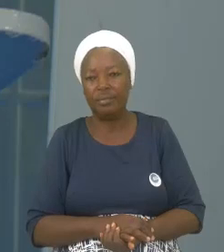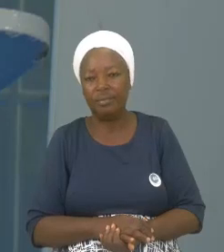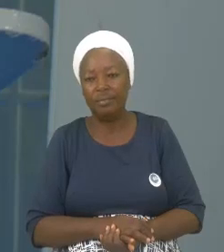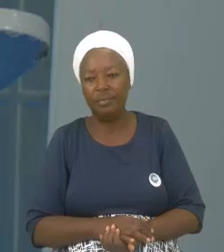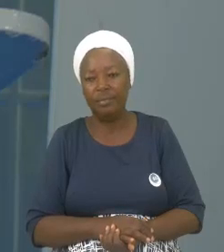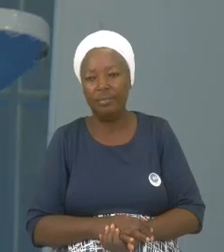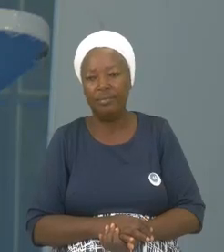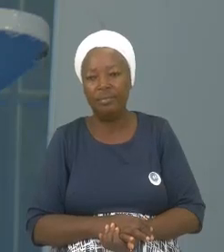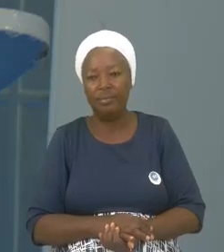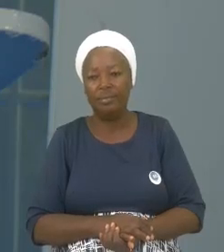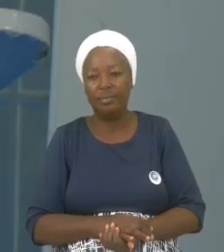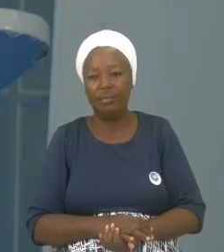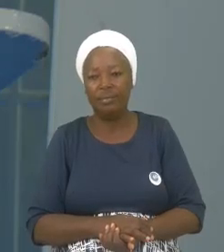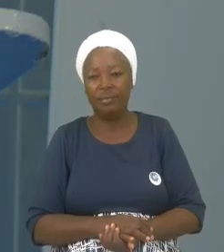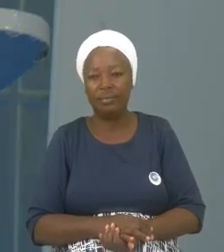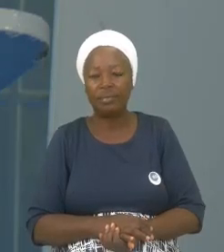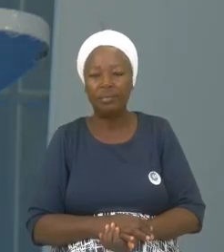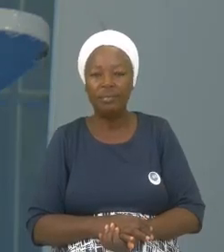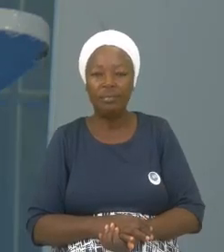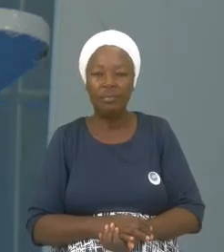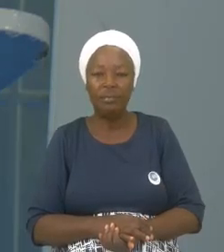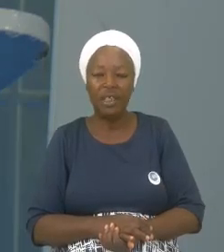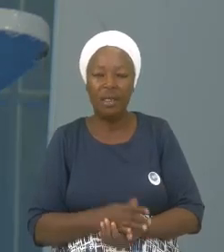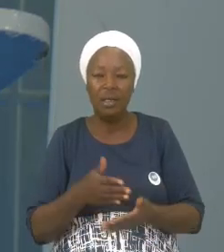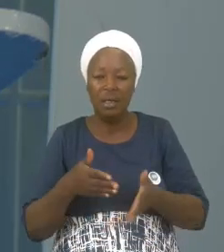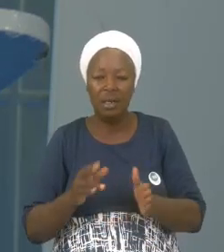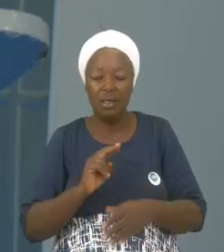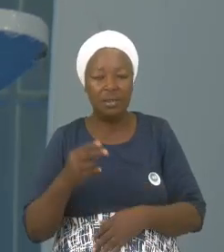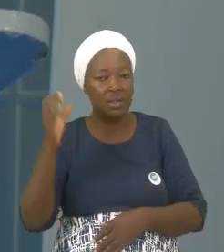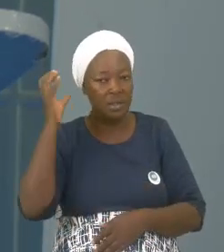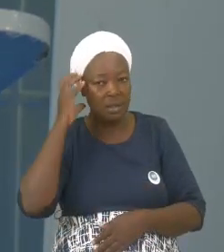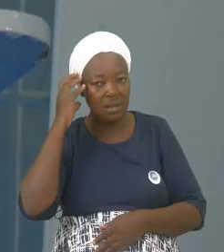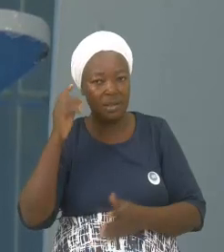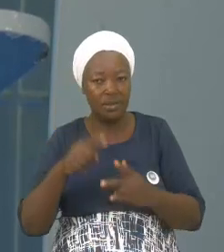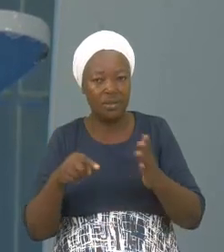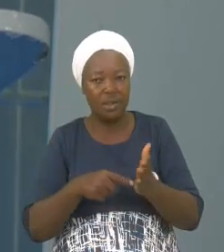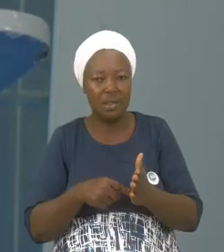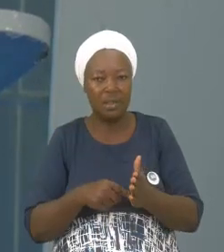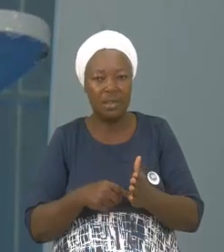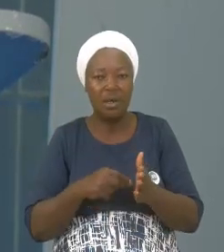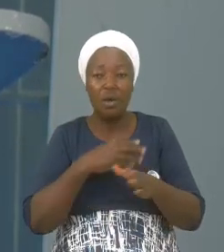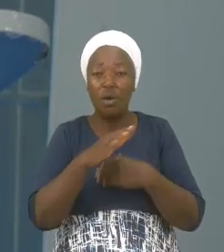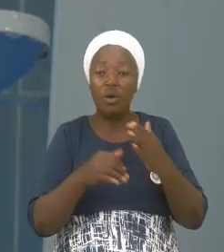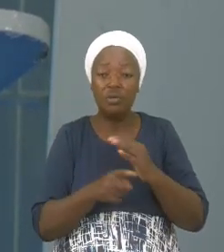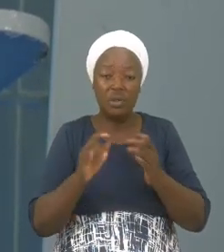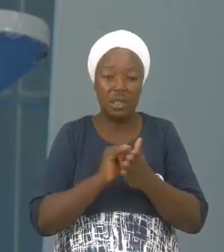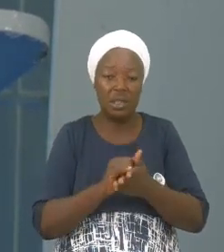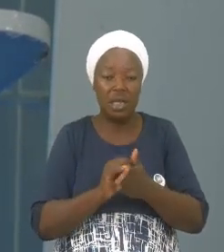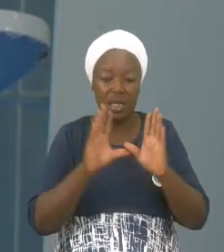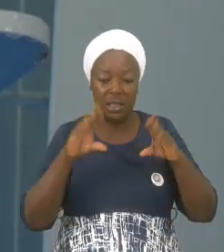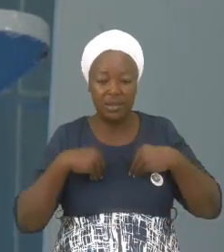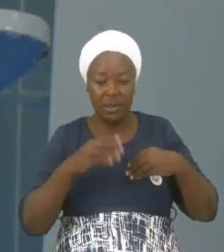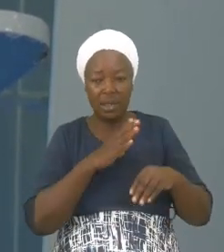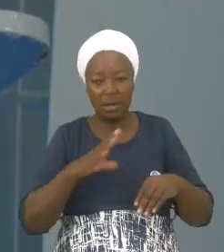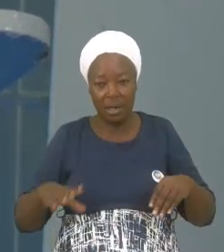And let's listen to this. All those who have given their lives to the Lord on Thursday,